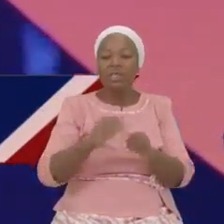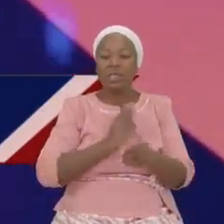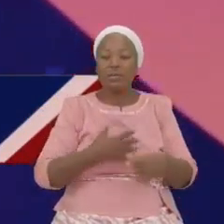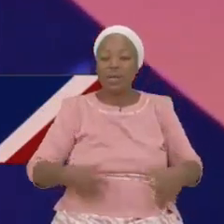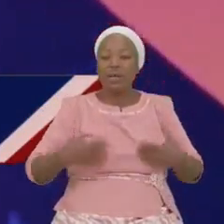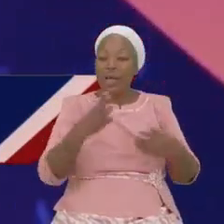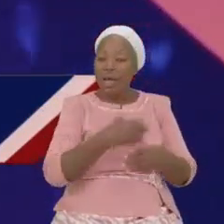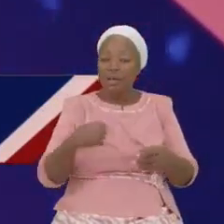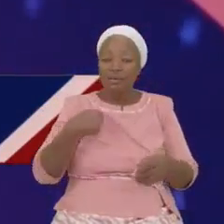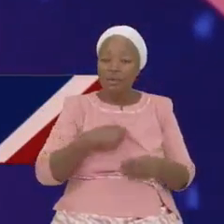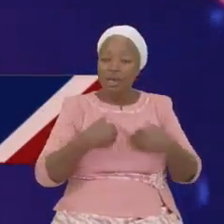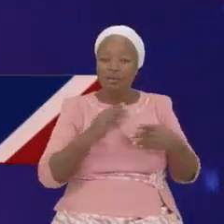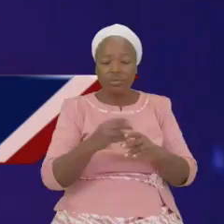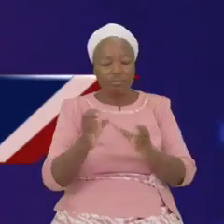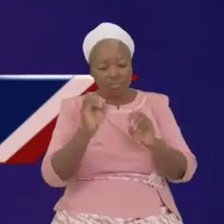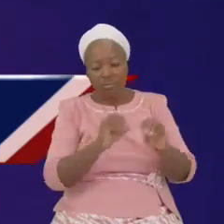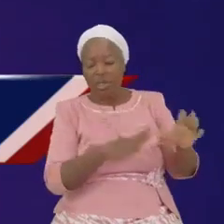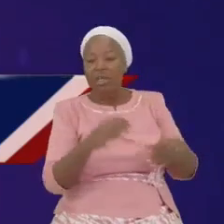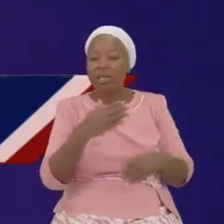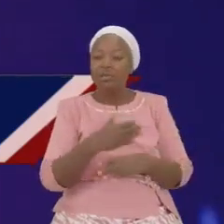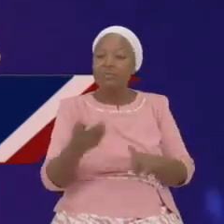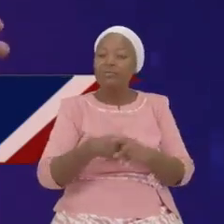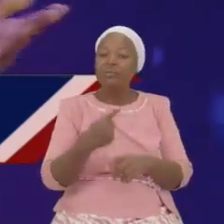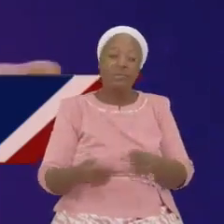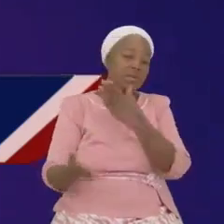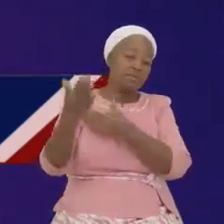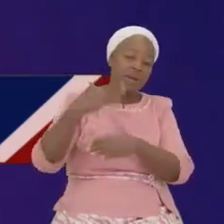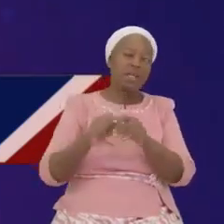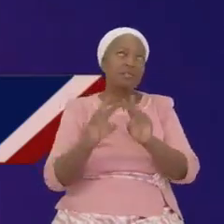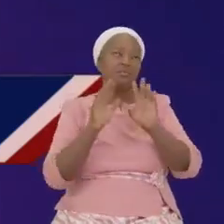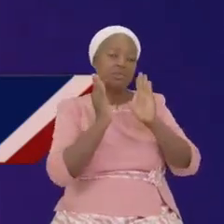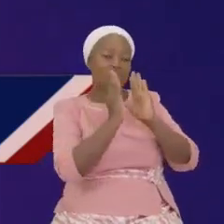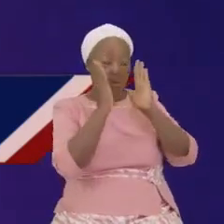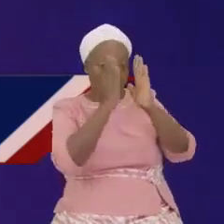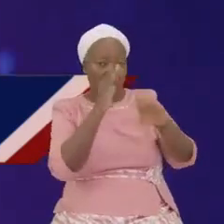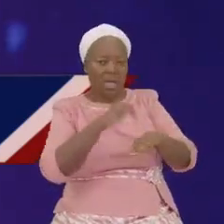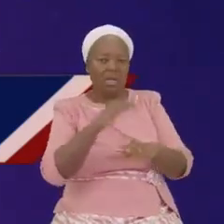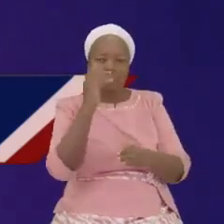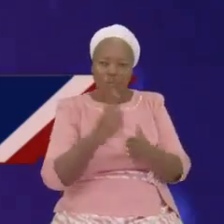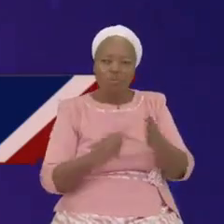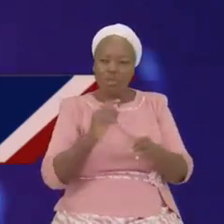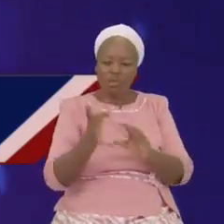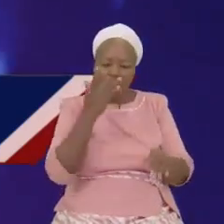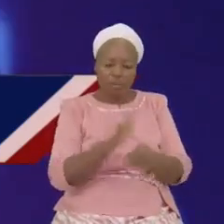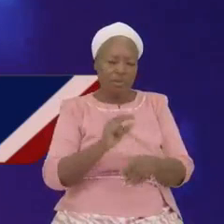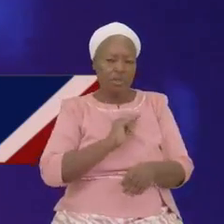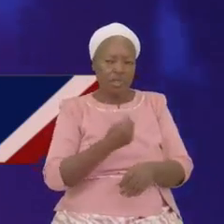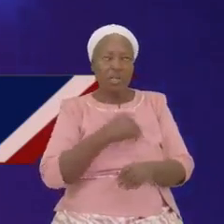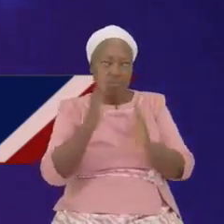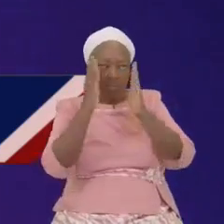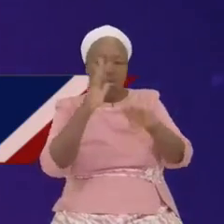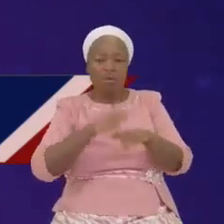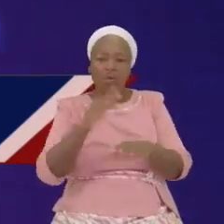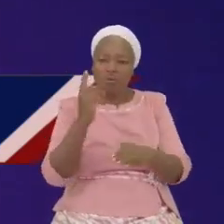we have to look away from the past and look at what is promised us, and look at what is before